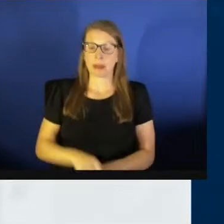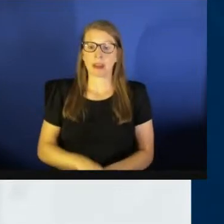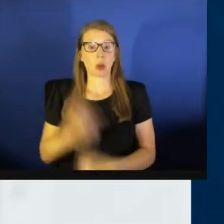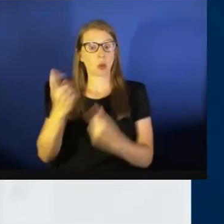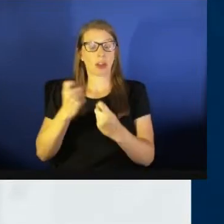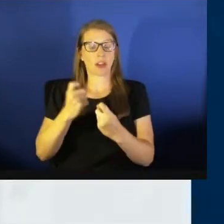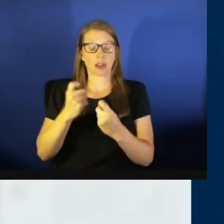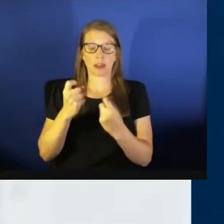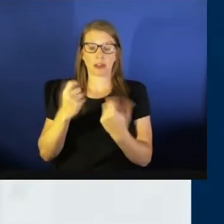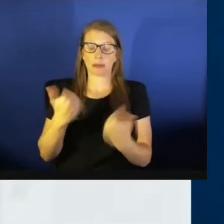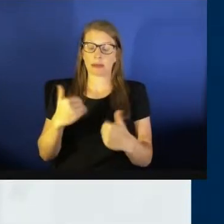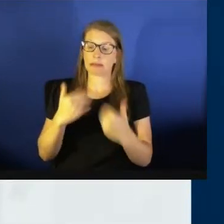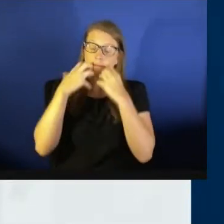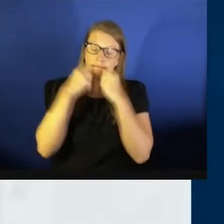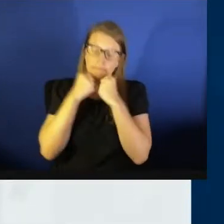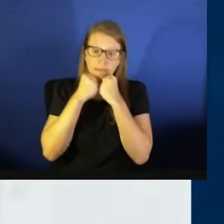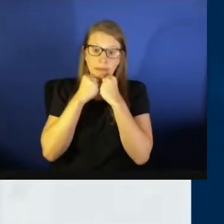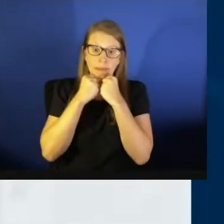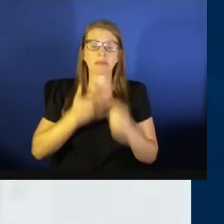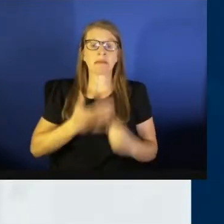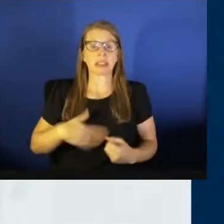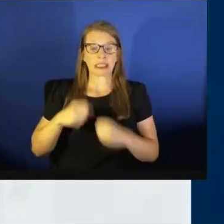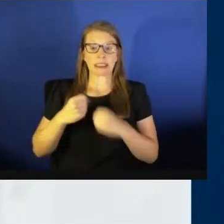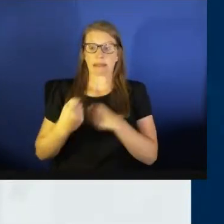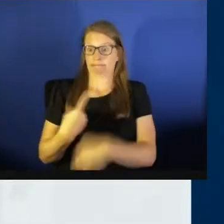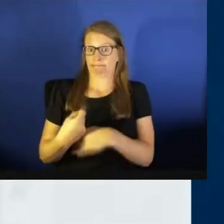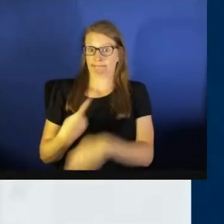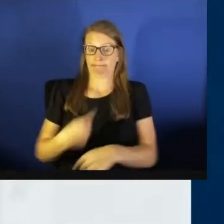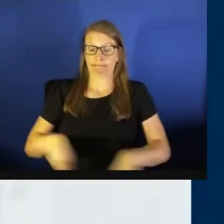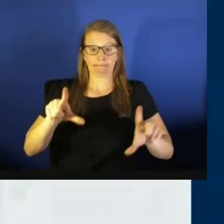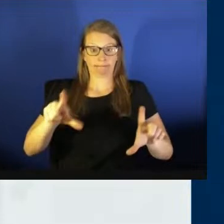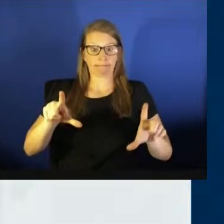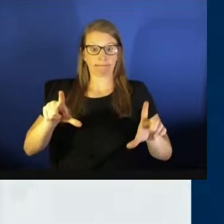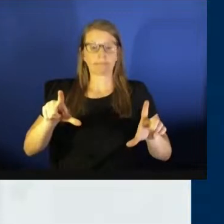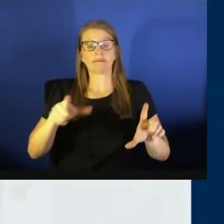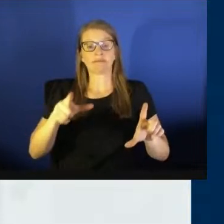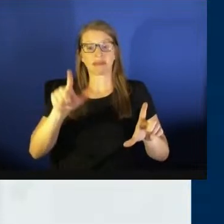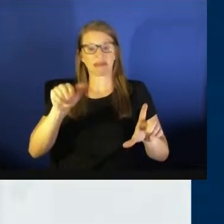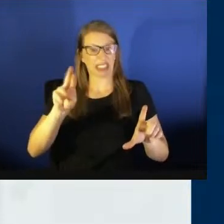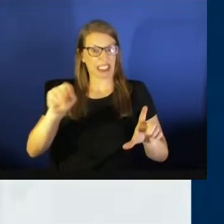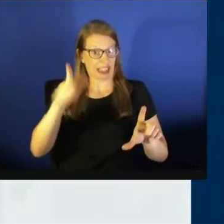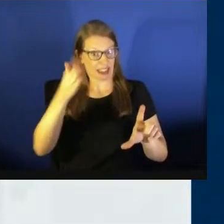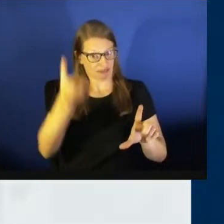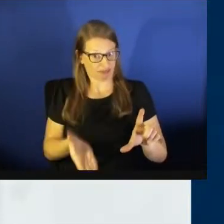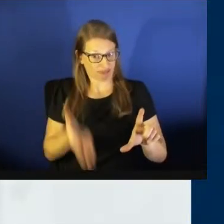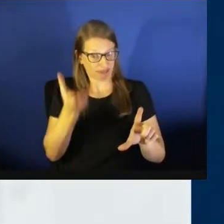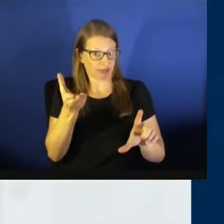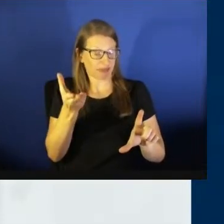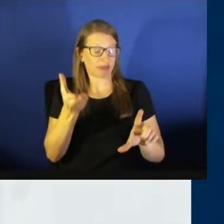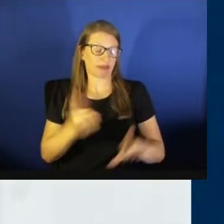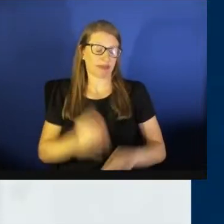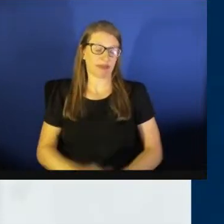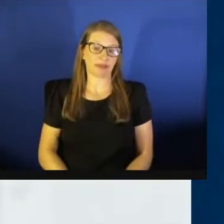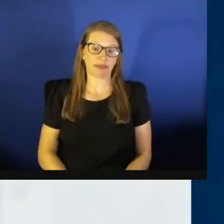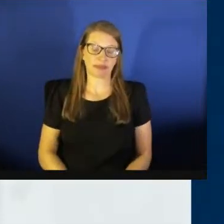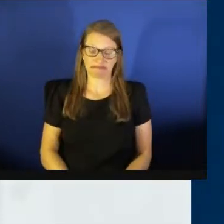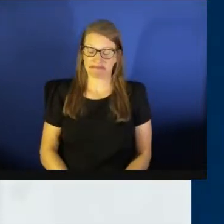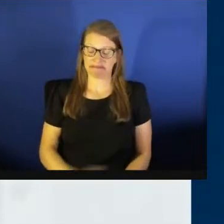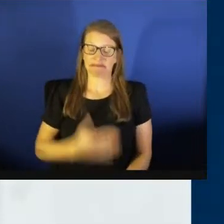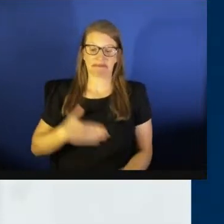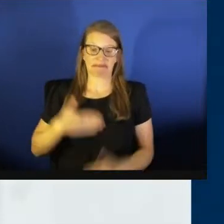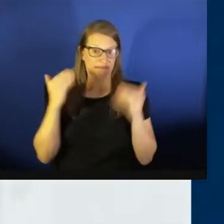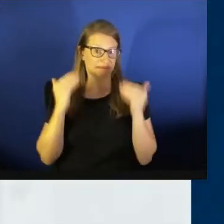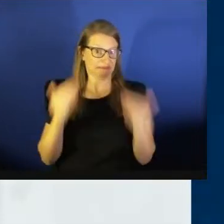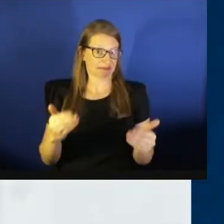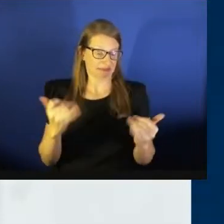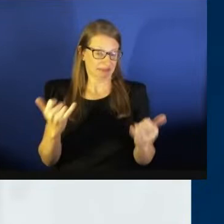us, and we want to try to get to as many of them as we can. You can send those in to YouTube, Facebook, Twitter, and to the Medical News Network. You can find links to